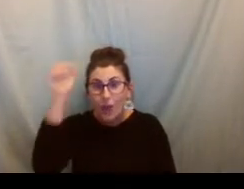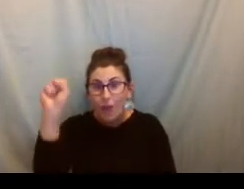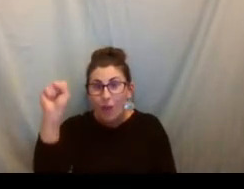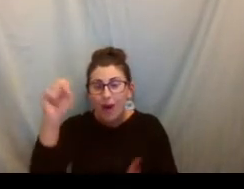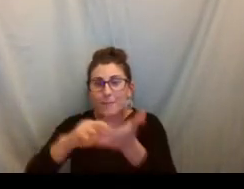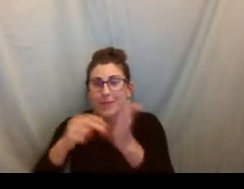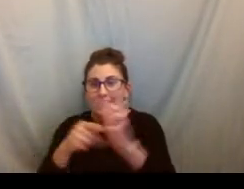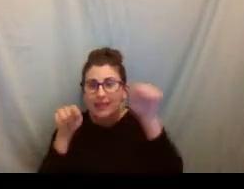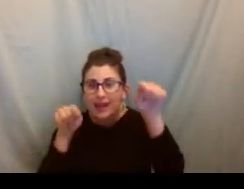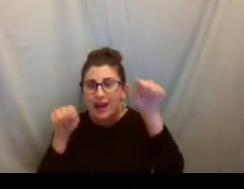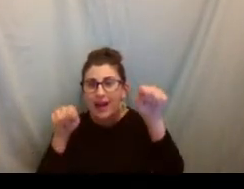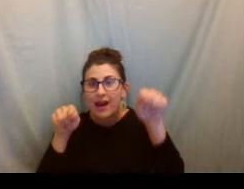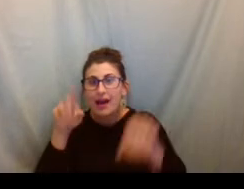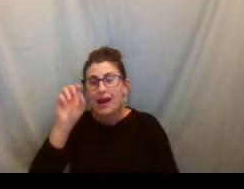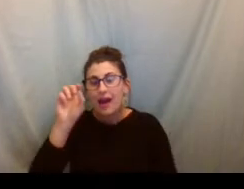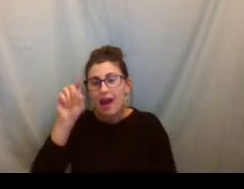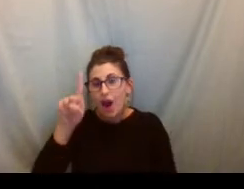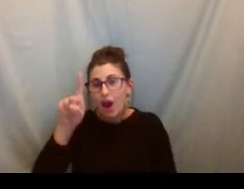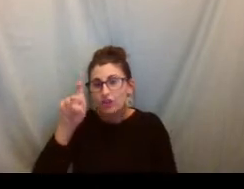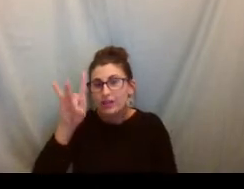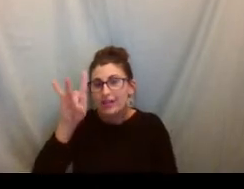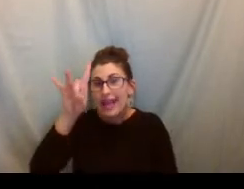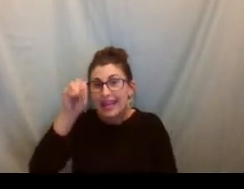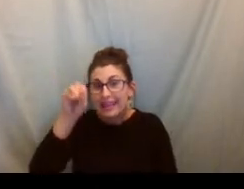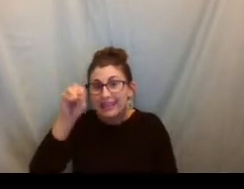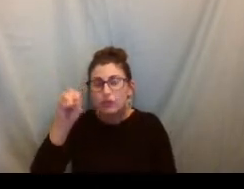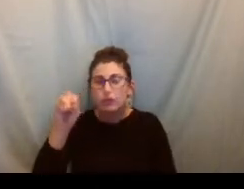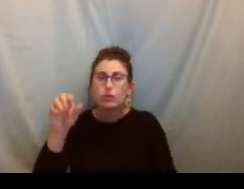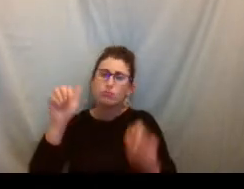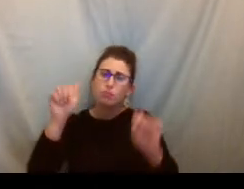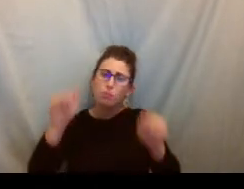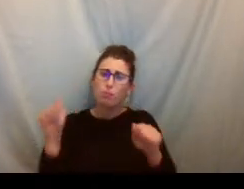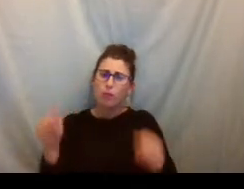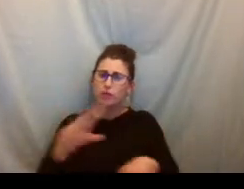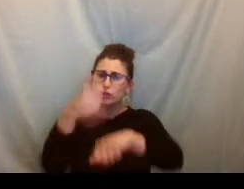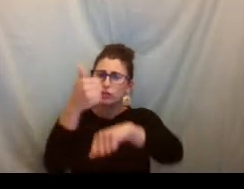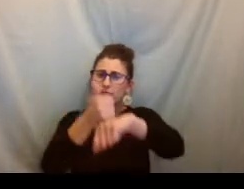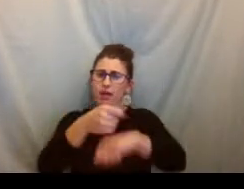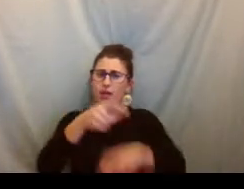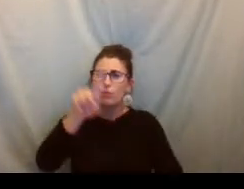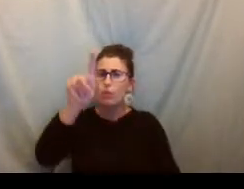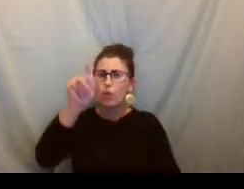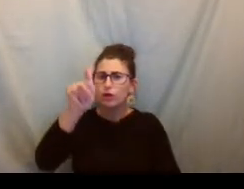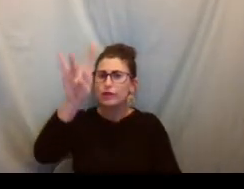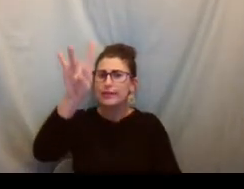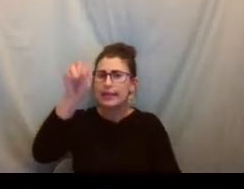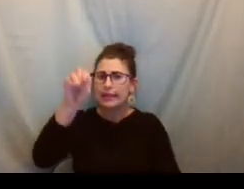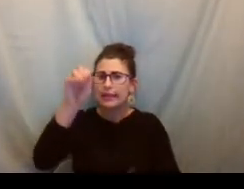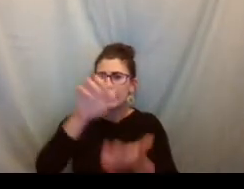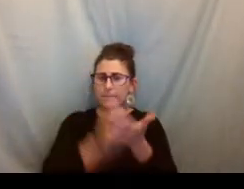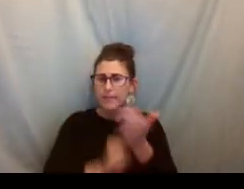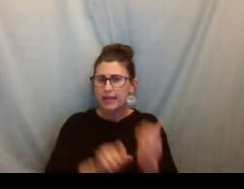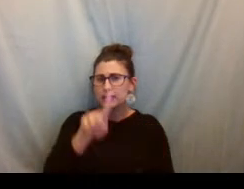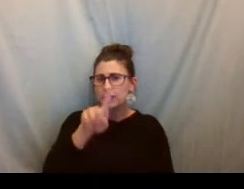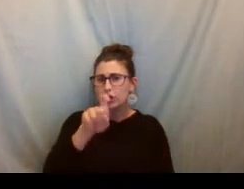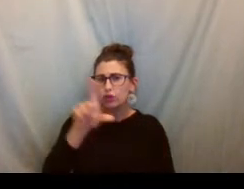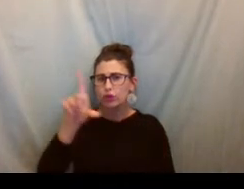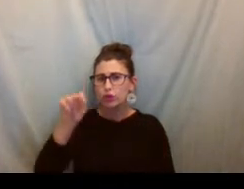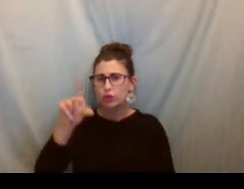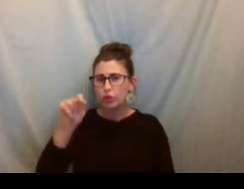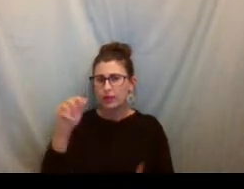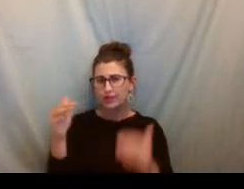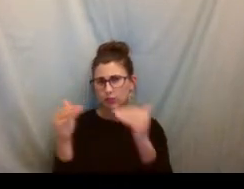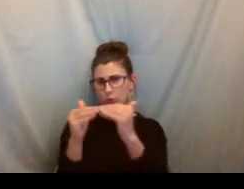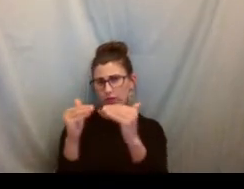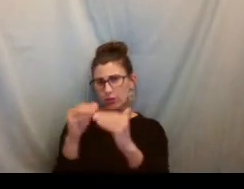degrees. So I can do 180 minus 120, and that will get me 60. And this one's